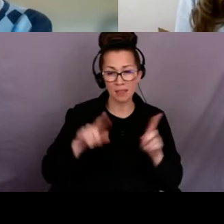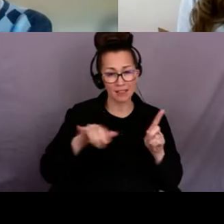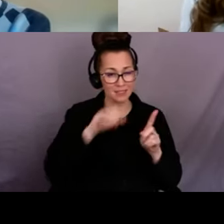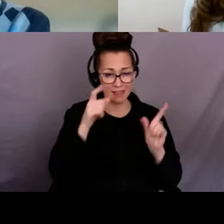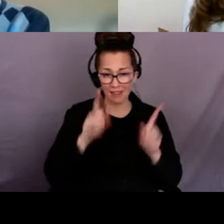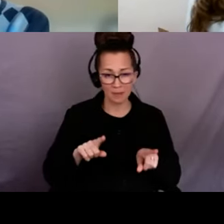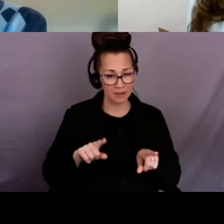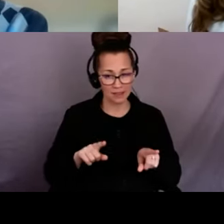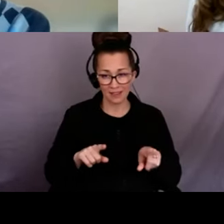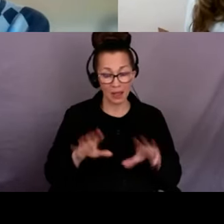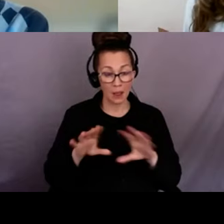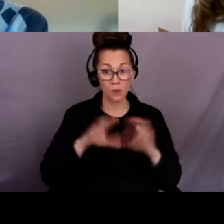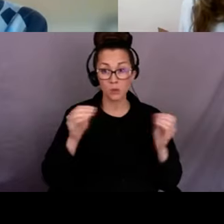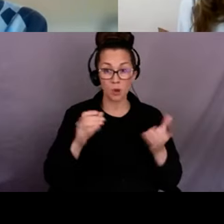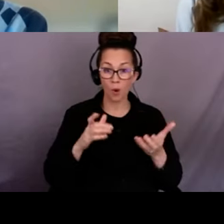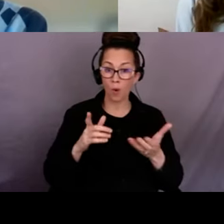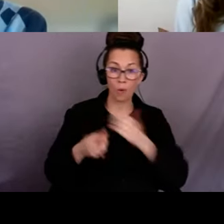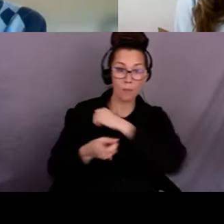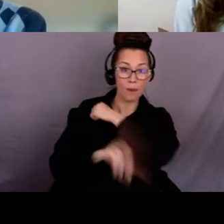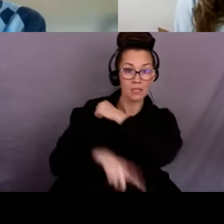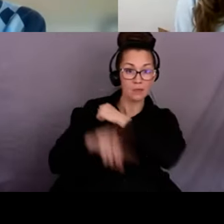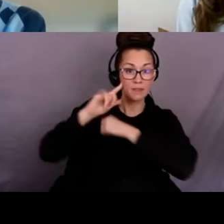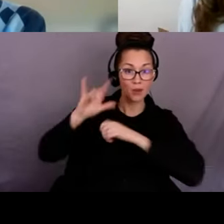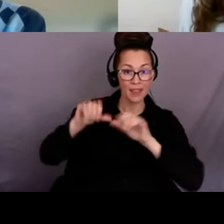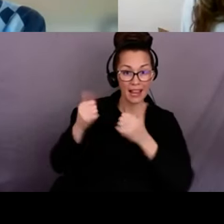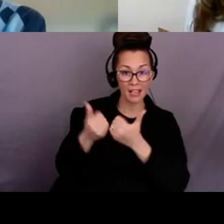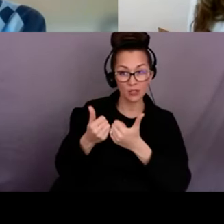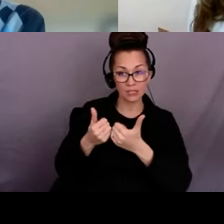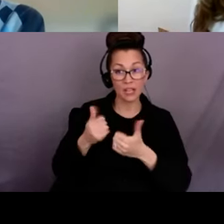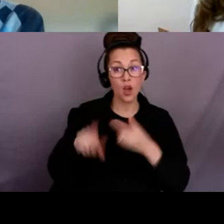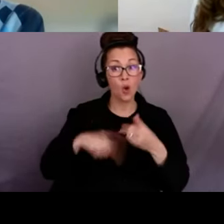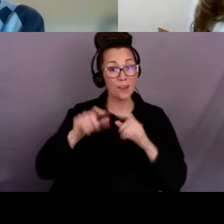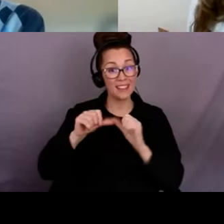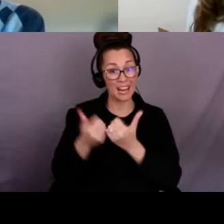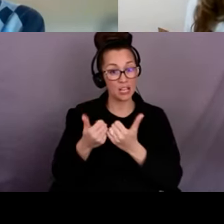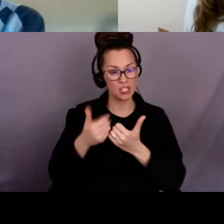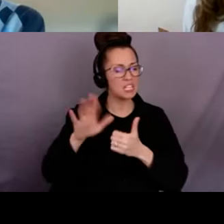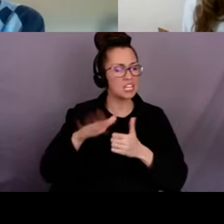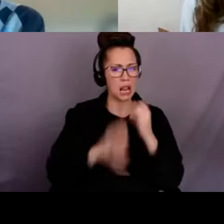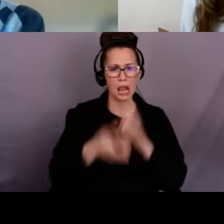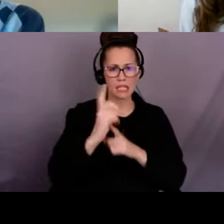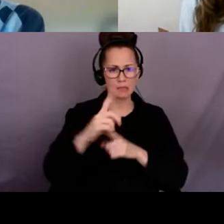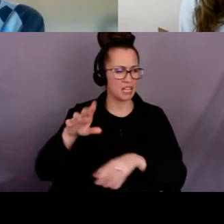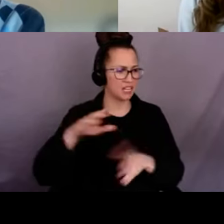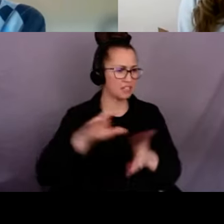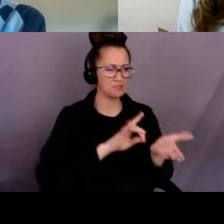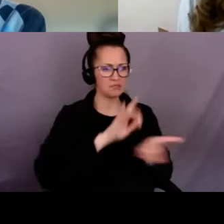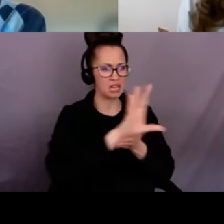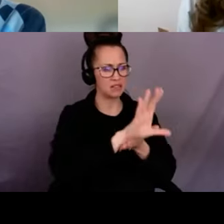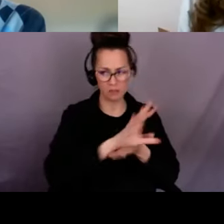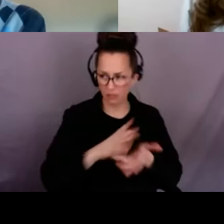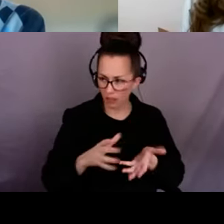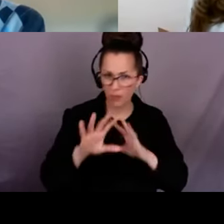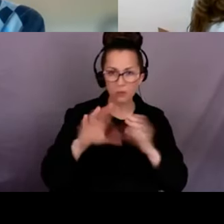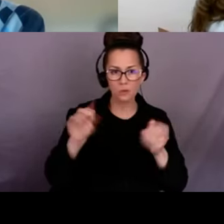And there's no repercussions when the families, I'm sorry, when the providers do this. There's just no repercussions whatsoever